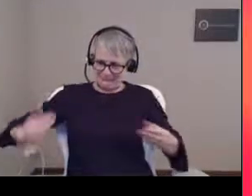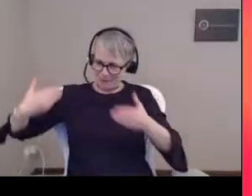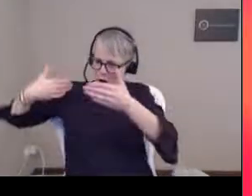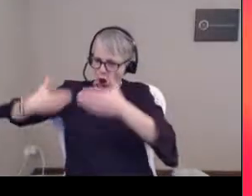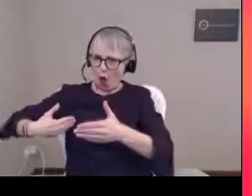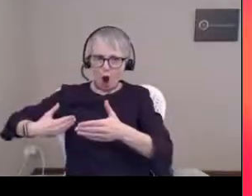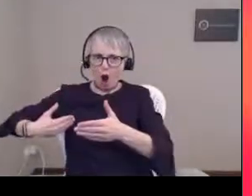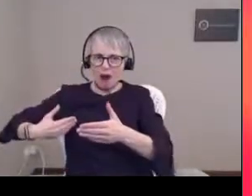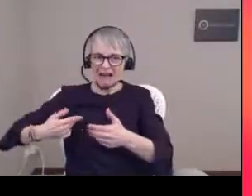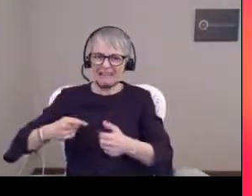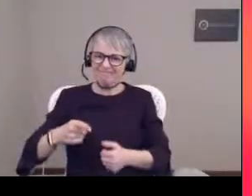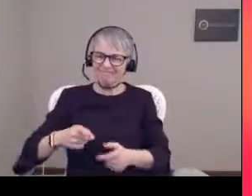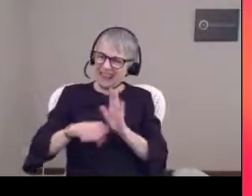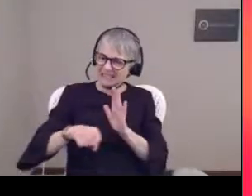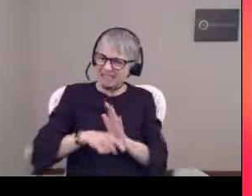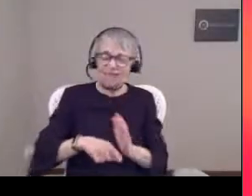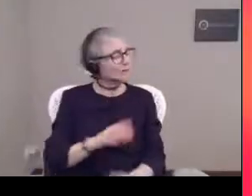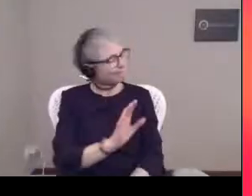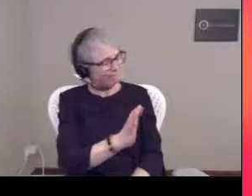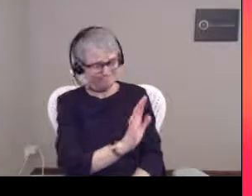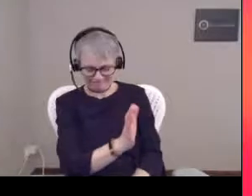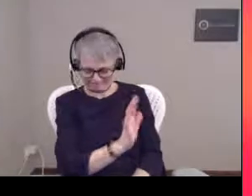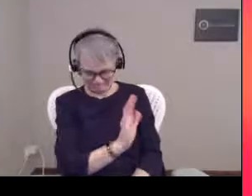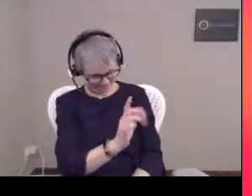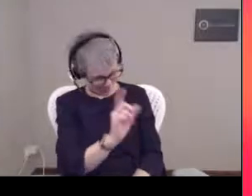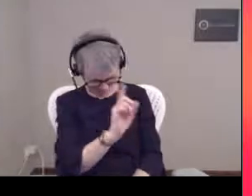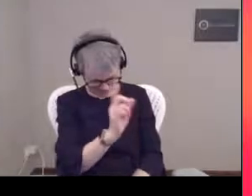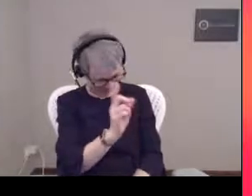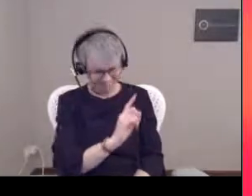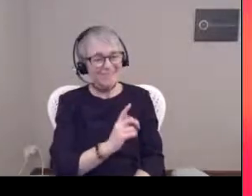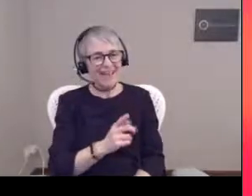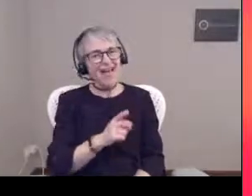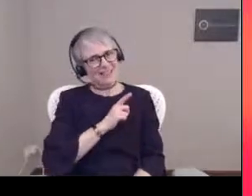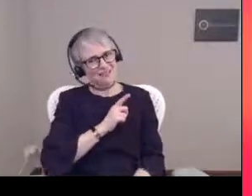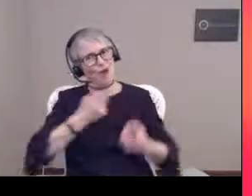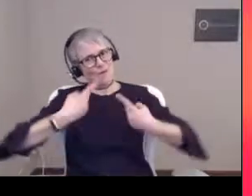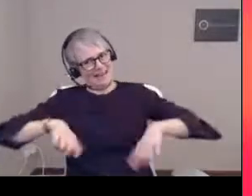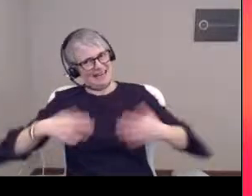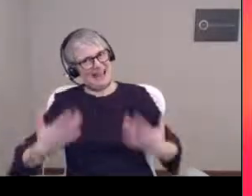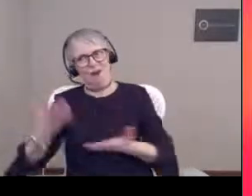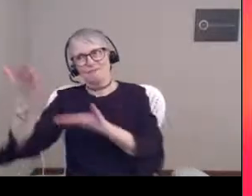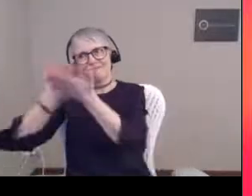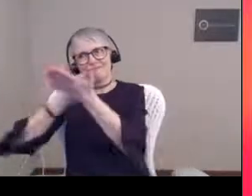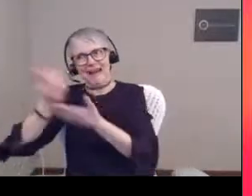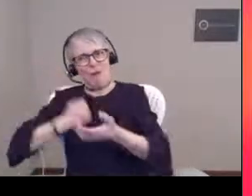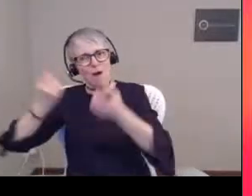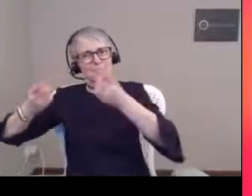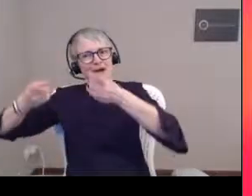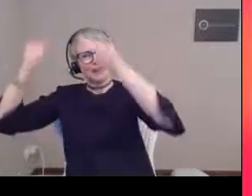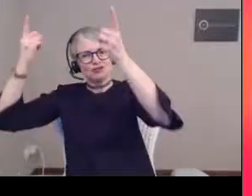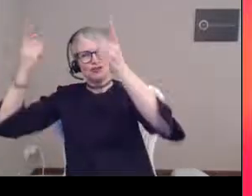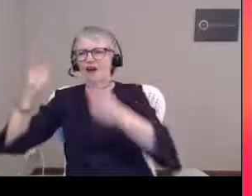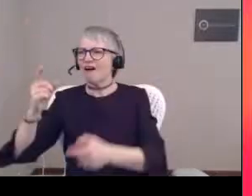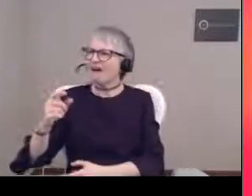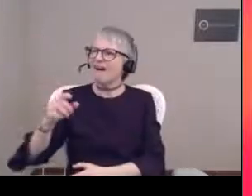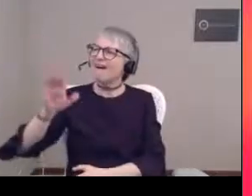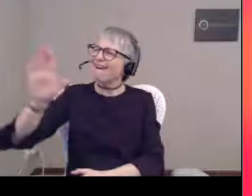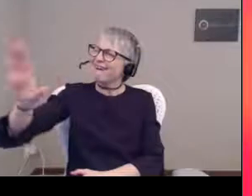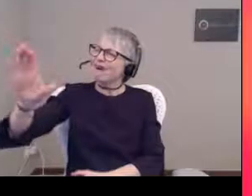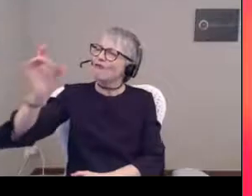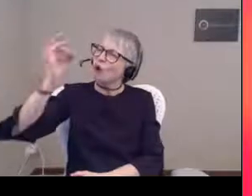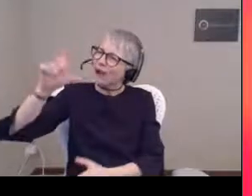and as I say, that's where the education of us as a resourcing team of managers helps, because as I mentioned with the work returners program, that